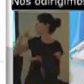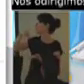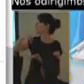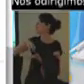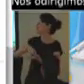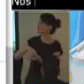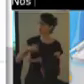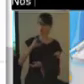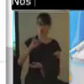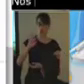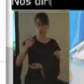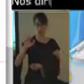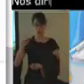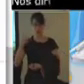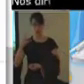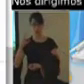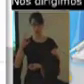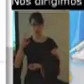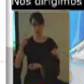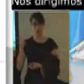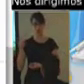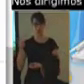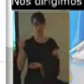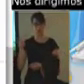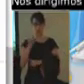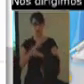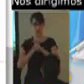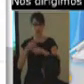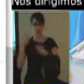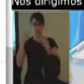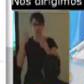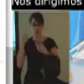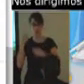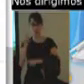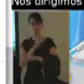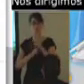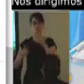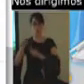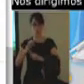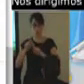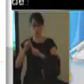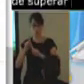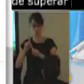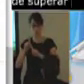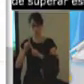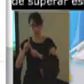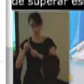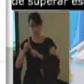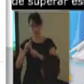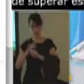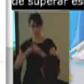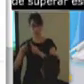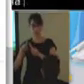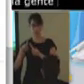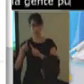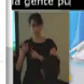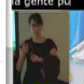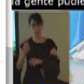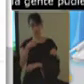GITEC to look for help in overcoming all of these problems, to make sure that people